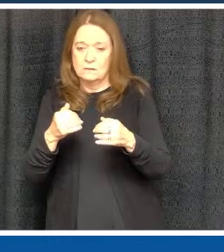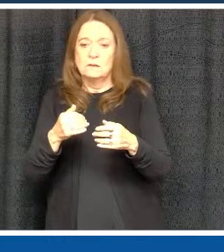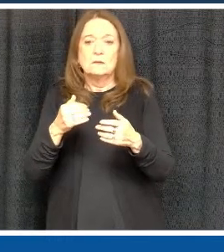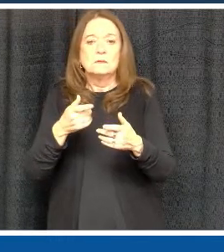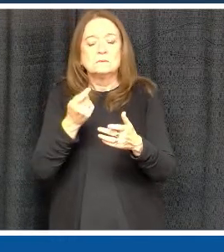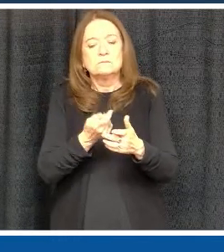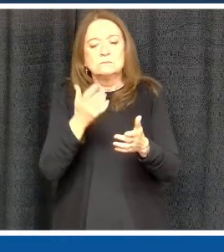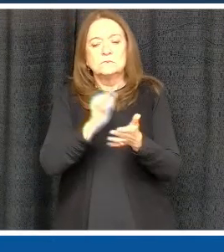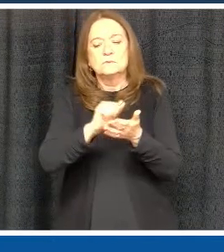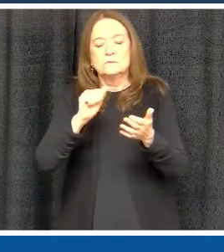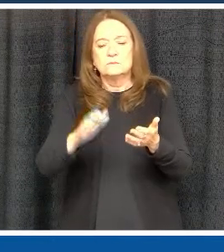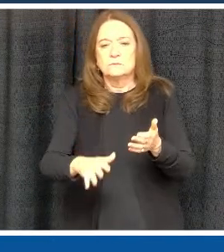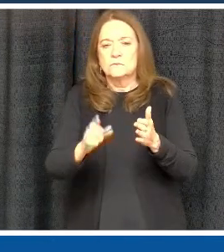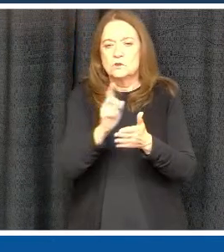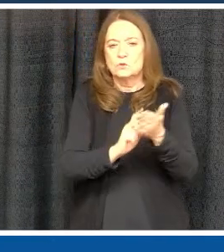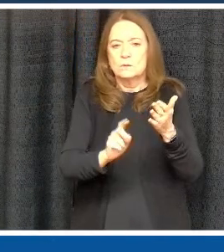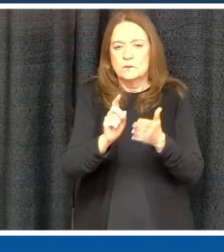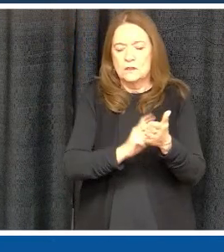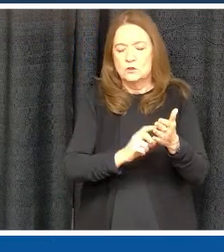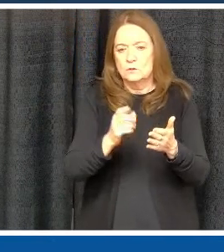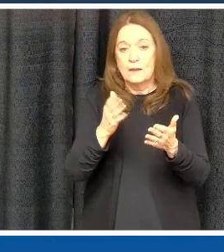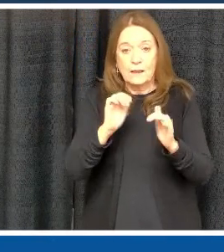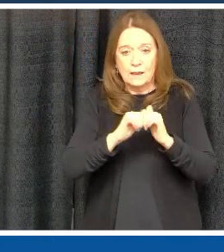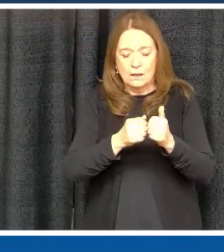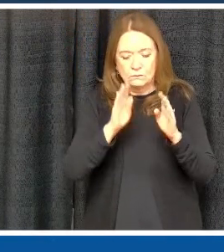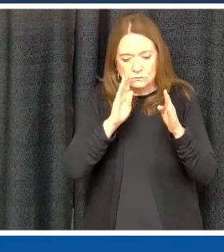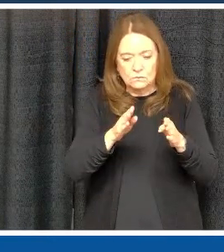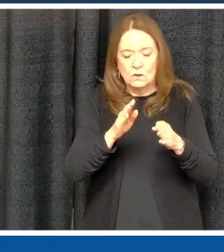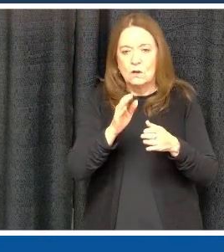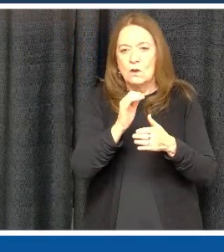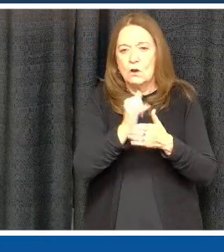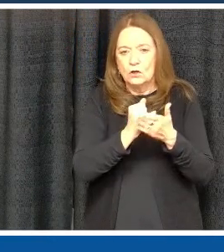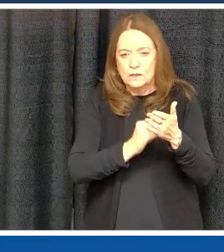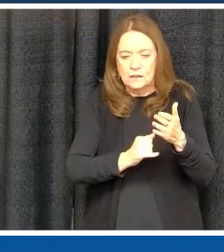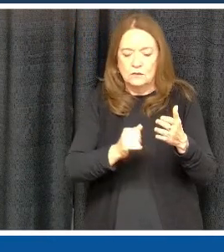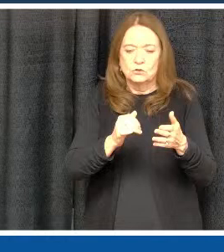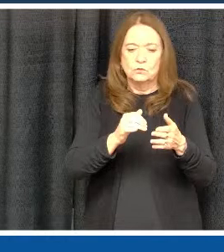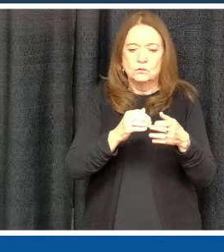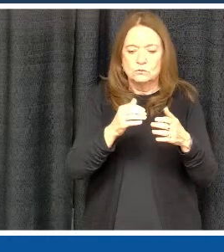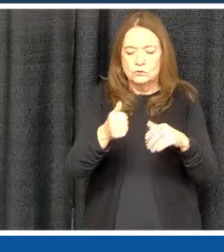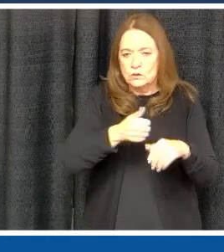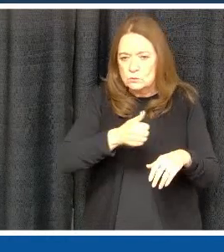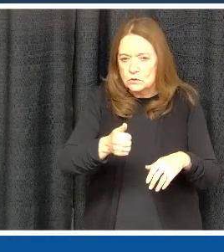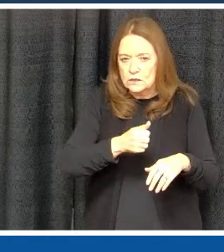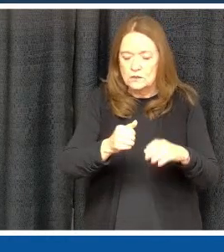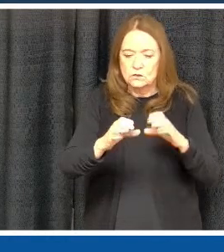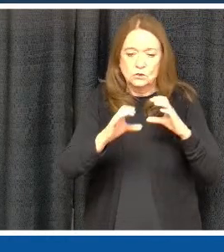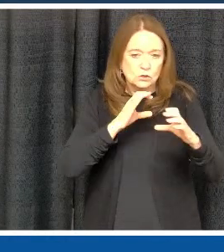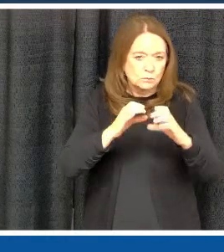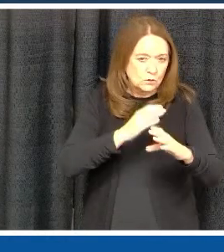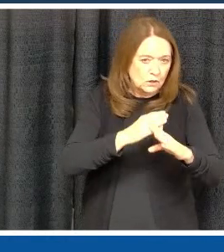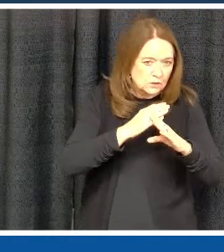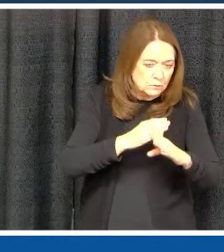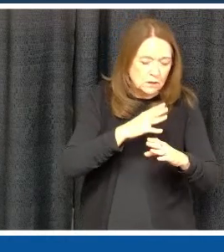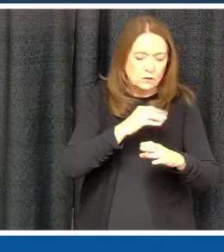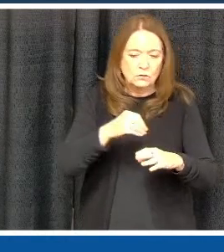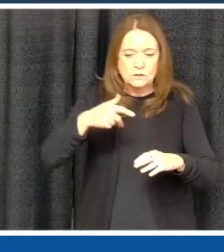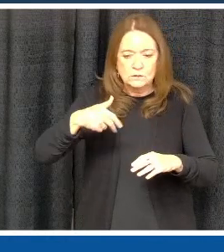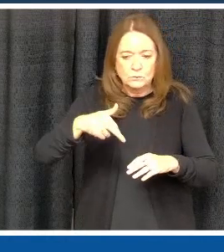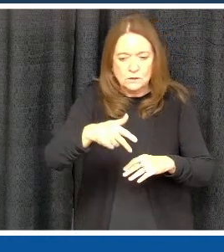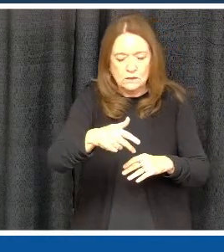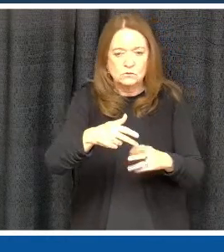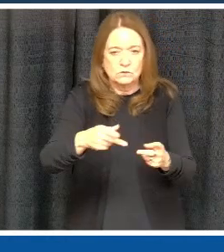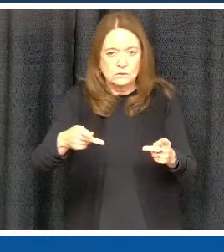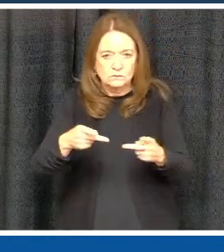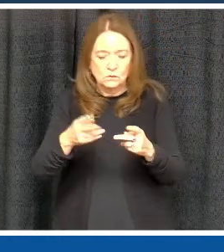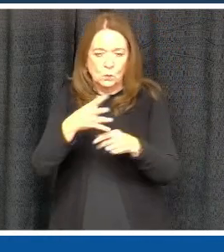discriminatory effects by addressing architectural, transportation, and communication barriers in pedestrian facilities